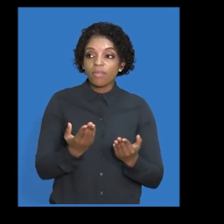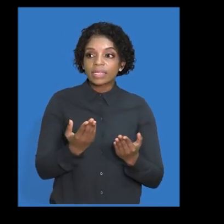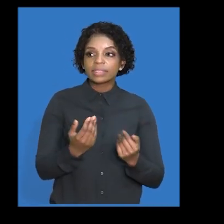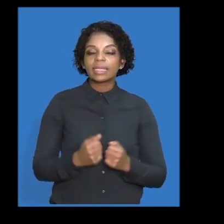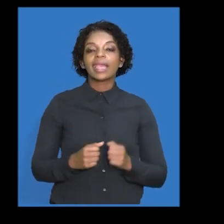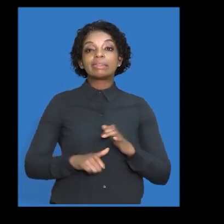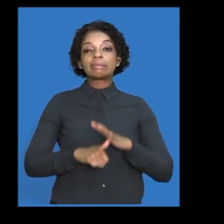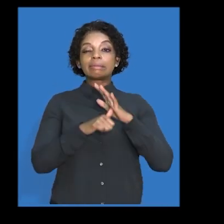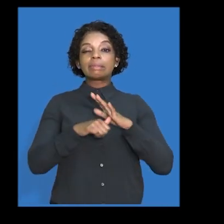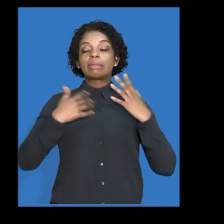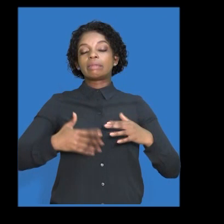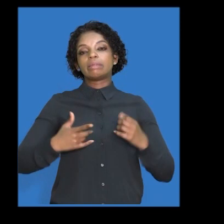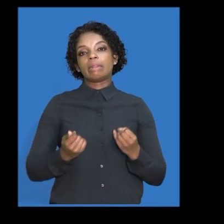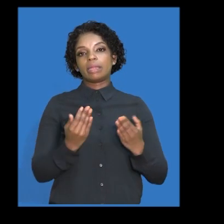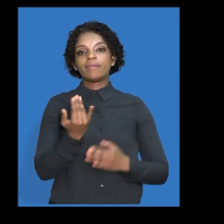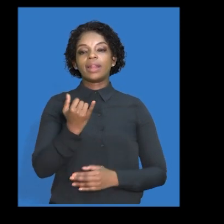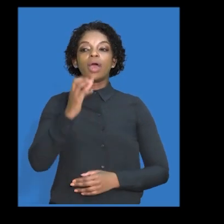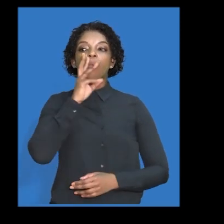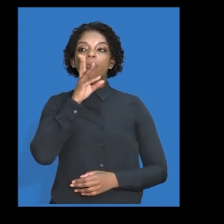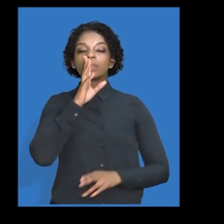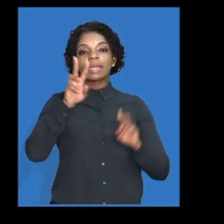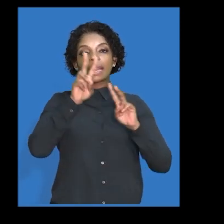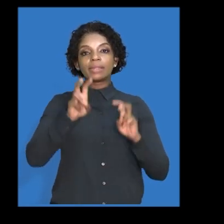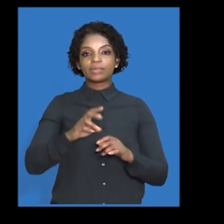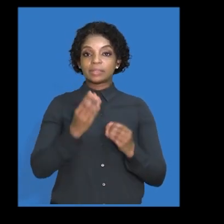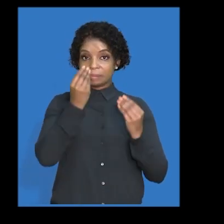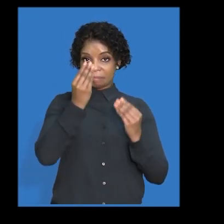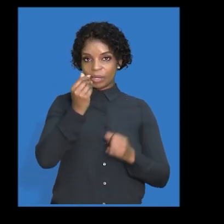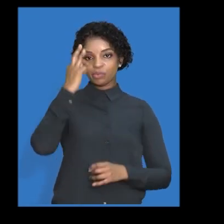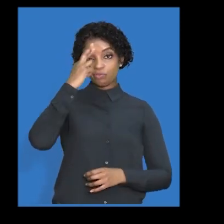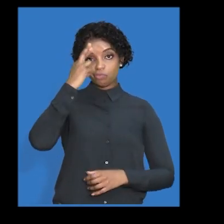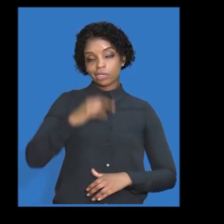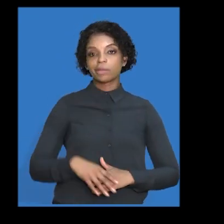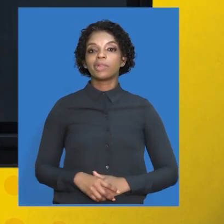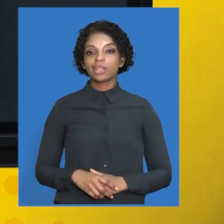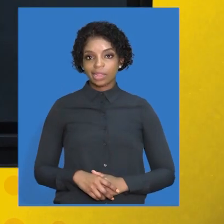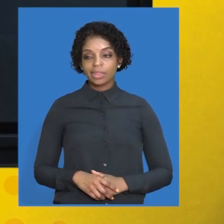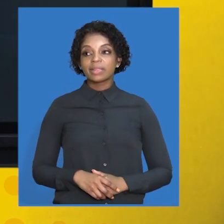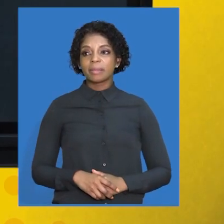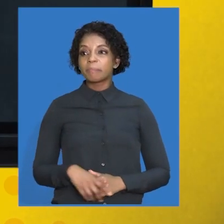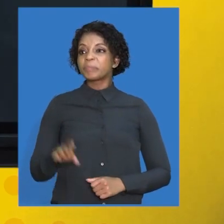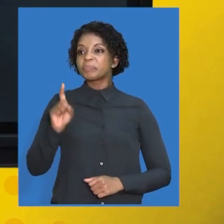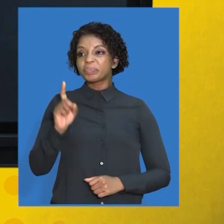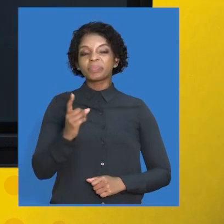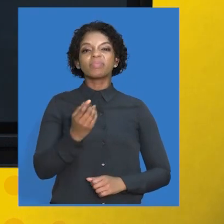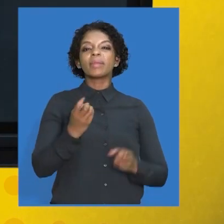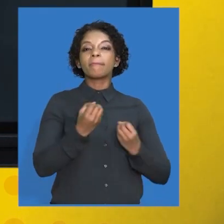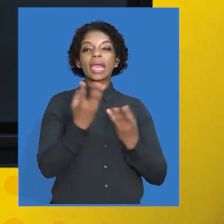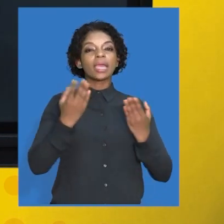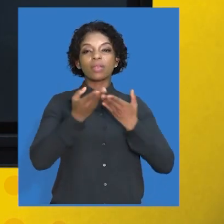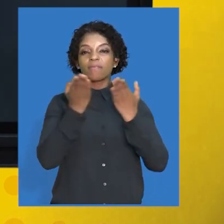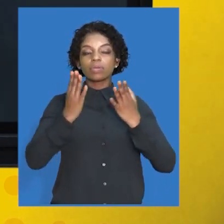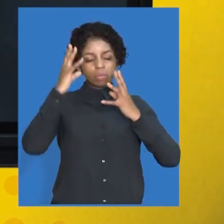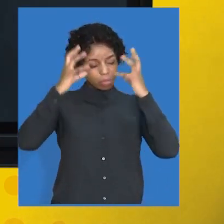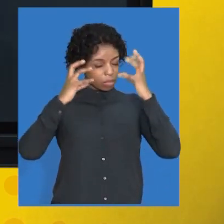and electricity at reasonable prices. This is a great question because a lot of you get confused with the